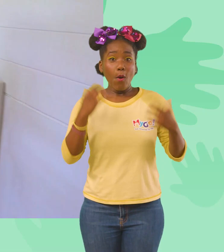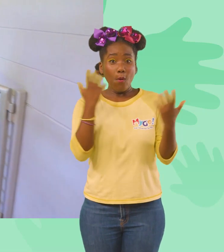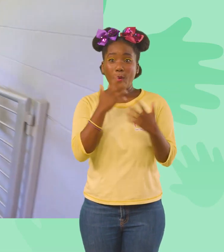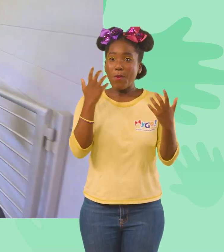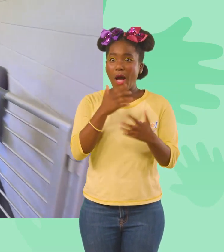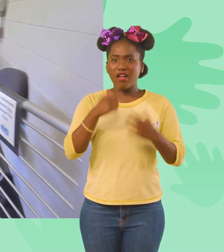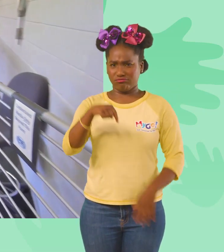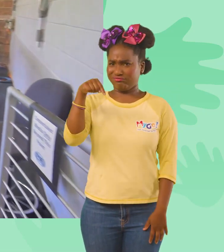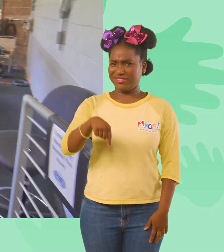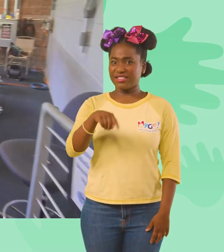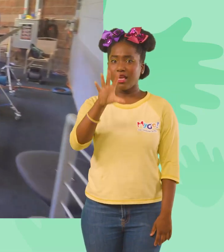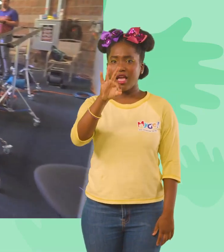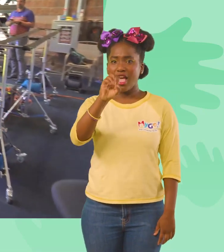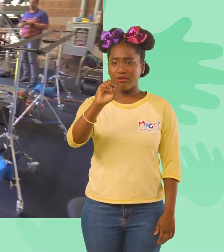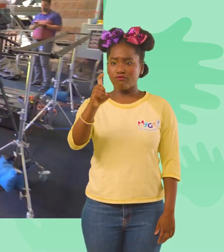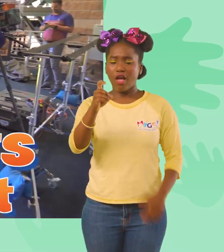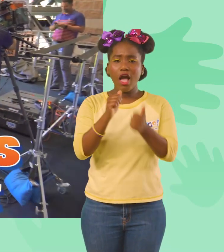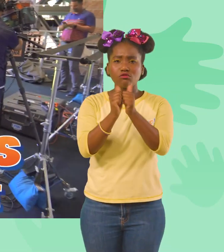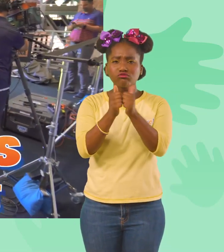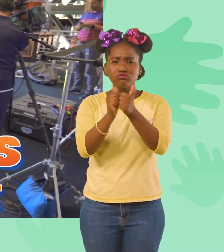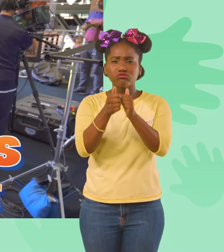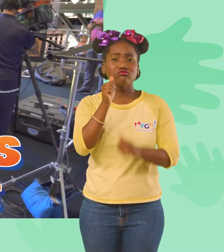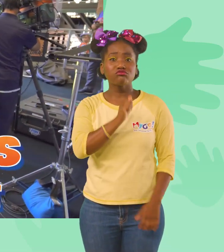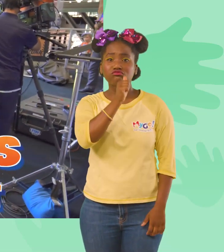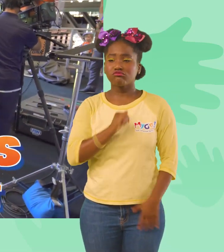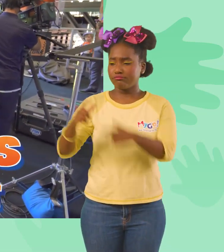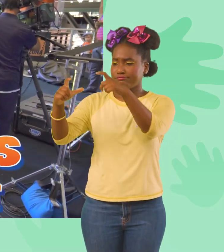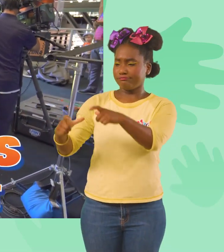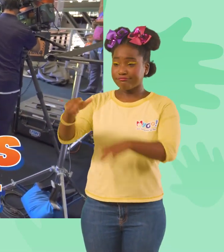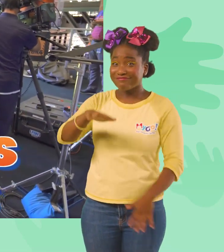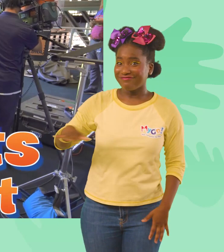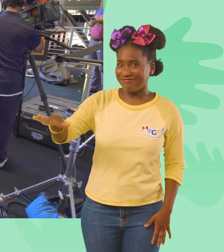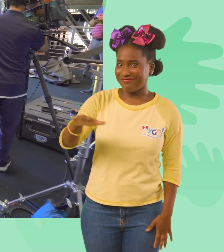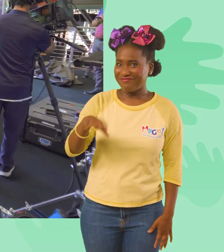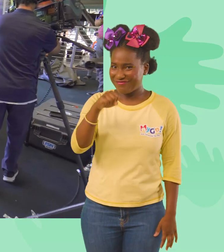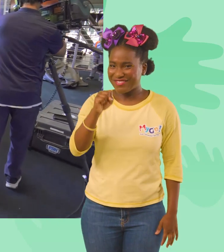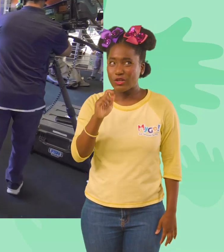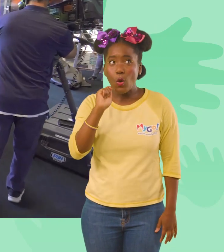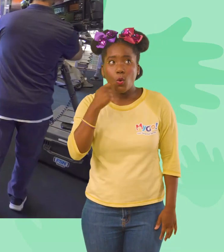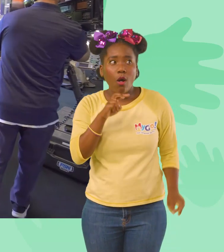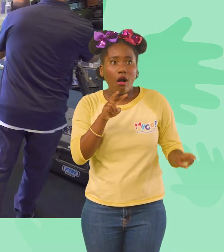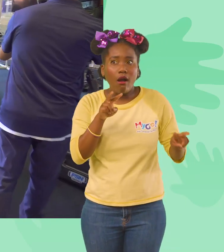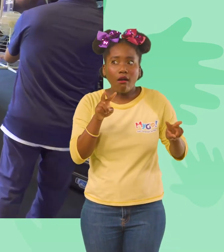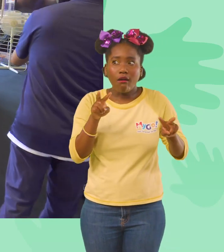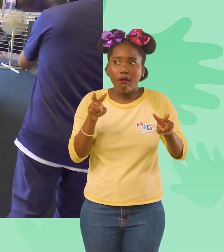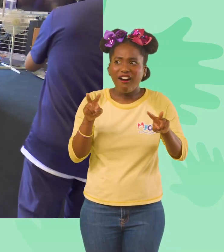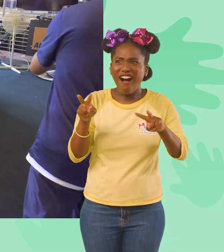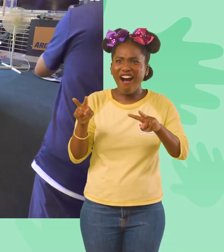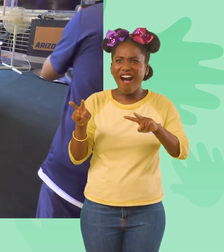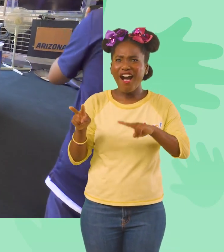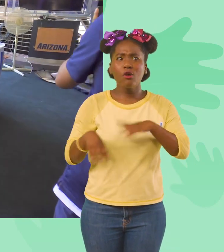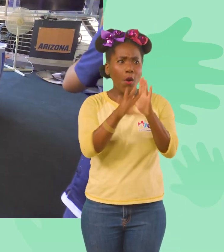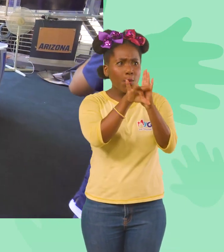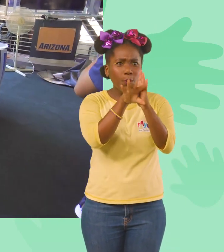Whoa. This is the Fox Sports Arizona set. Whoa, so cool. This is where they do